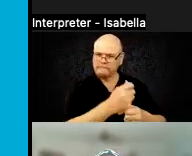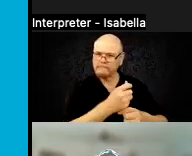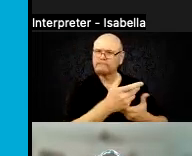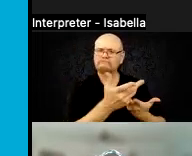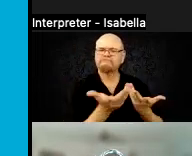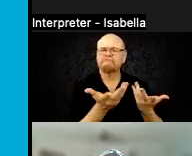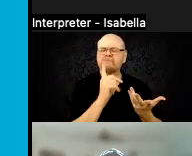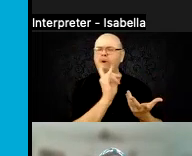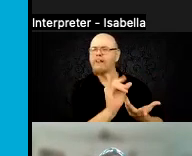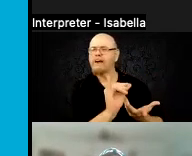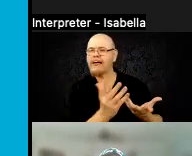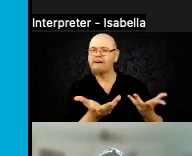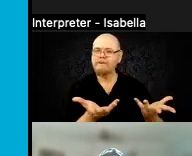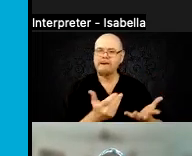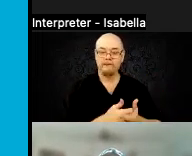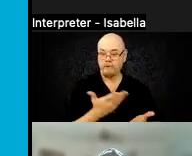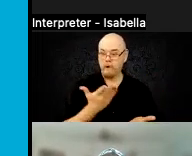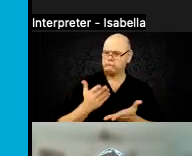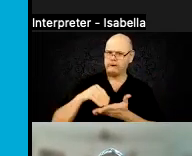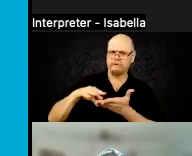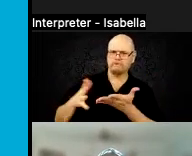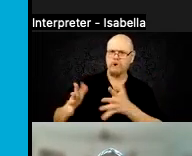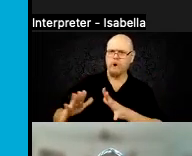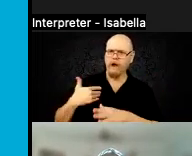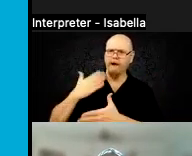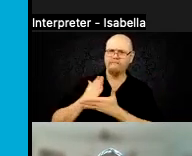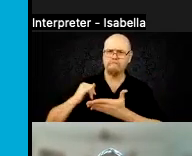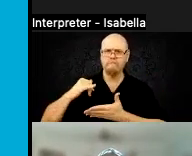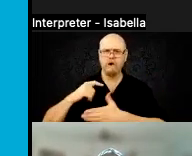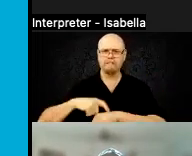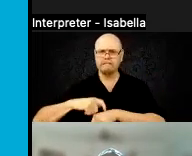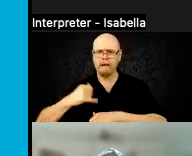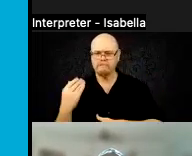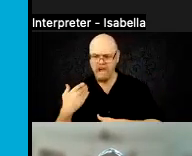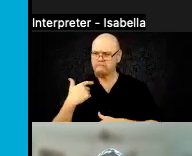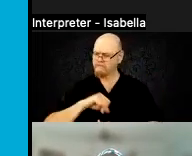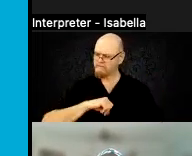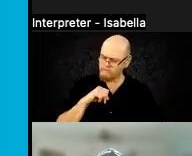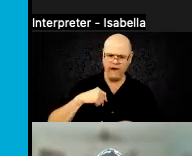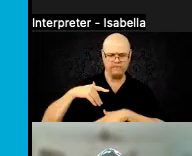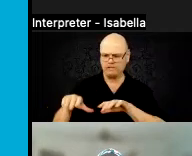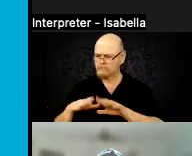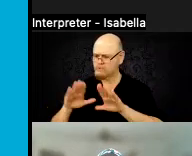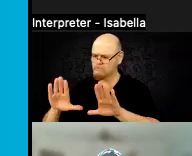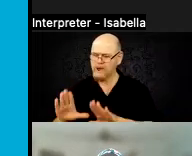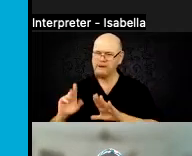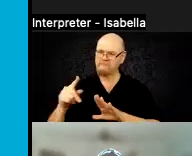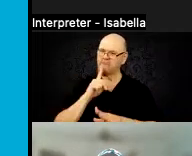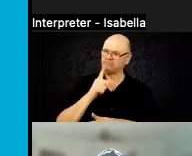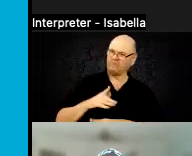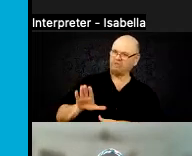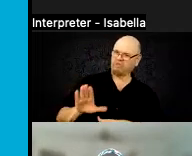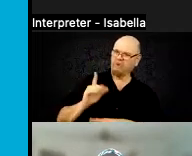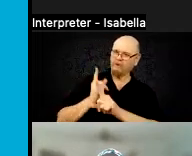already have a part-time job, right? A job that they're really proud of and doing really great at. But ultimately, their goal for